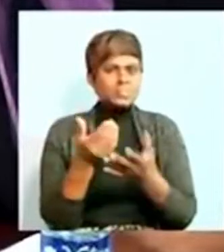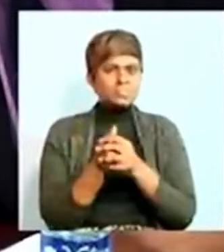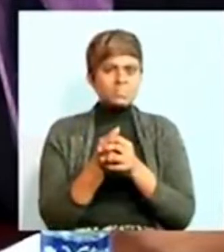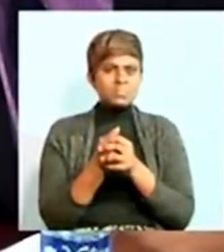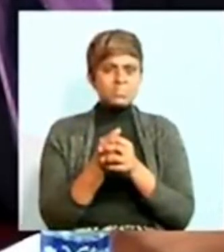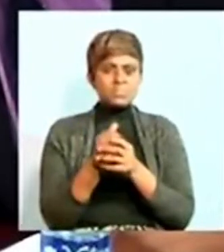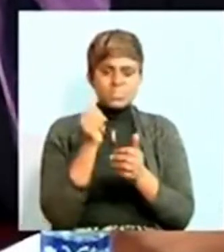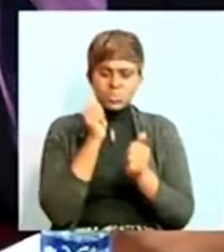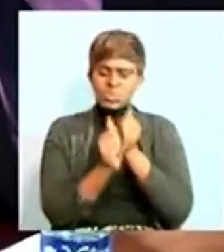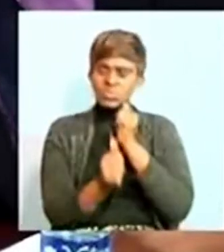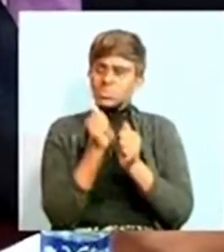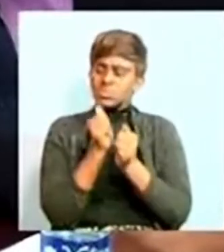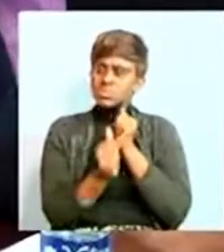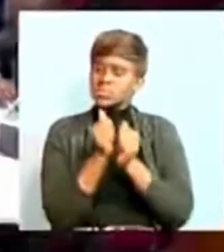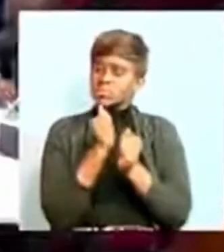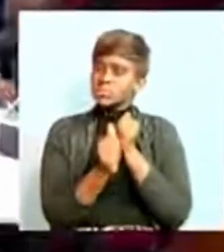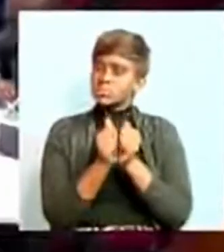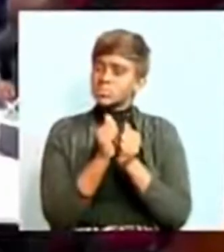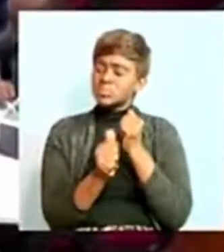So which is the